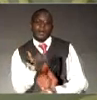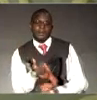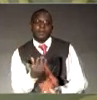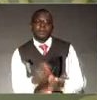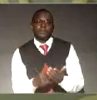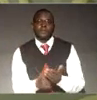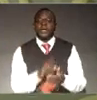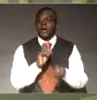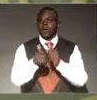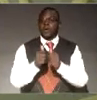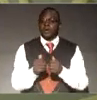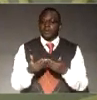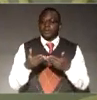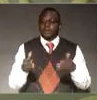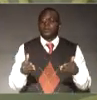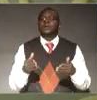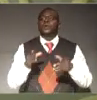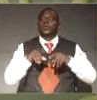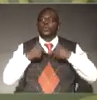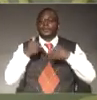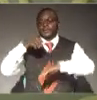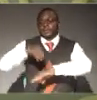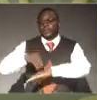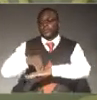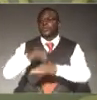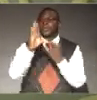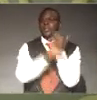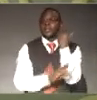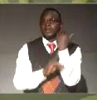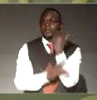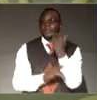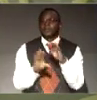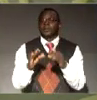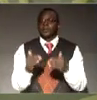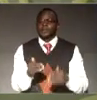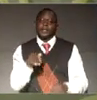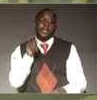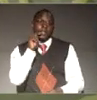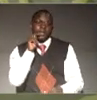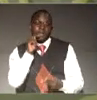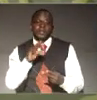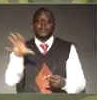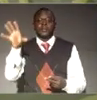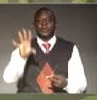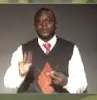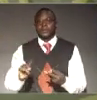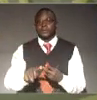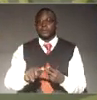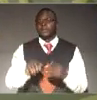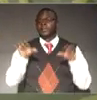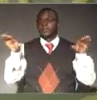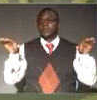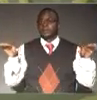Classic International Open Tournament to be hosted in Tororo District. Now, the cast includes Nigerians, South Africans,